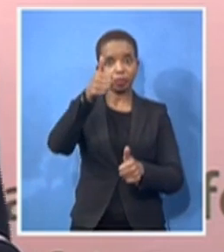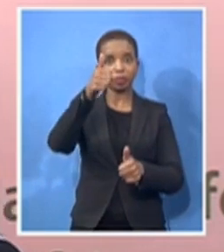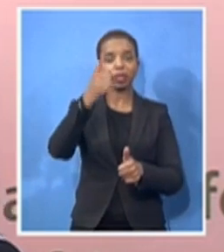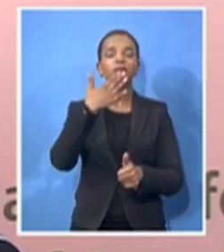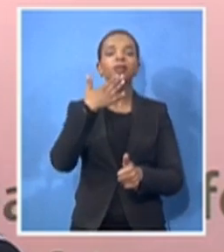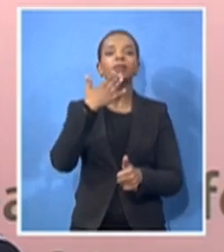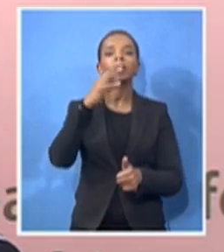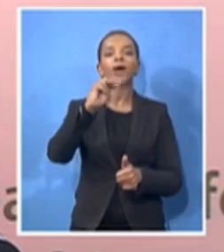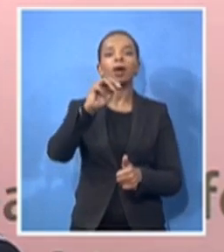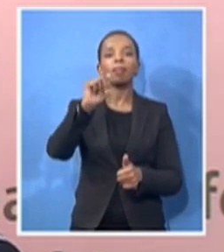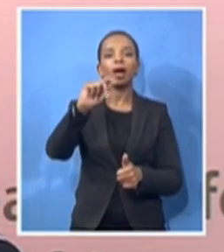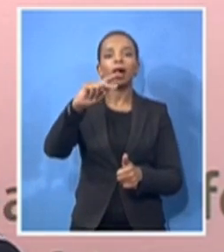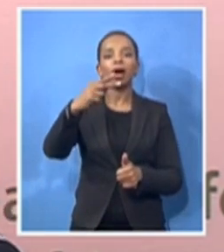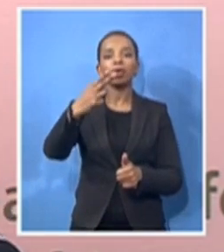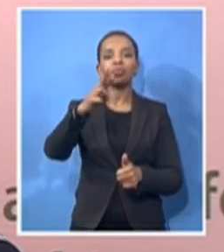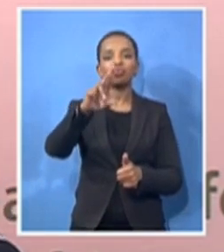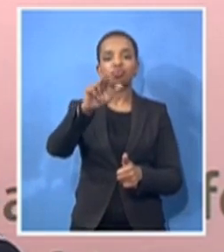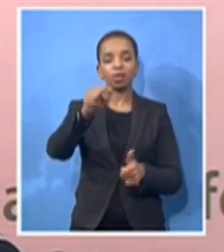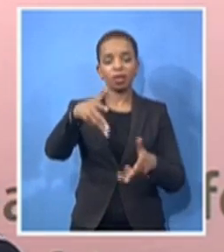Deputy Minister for Health,